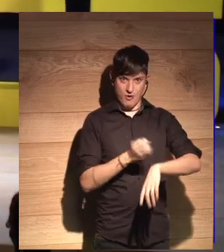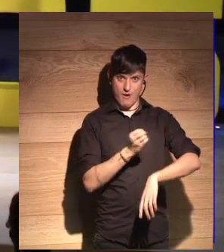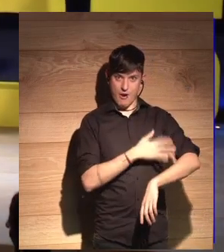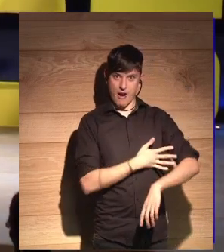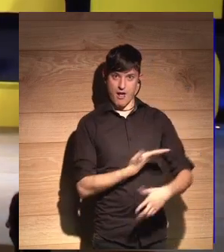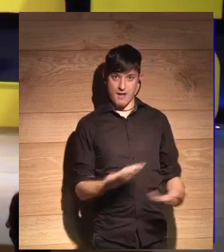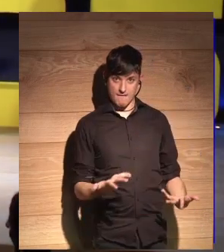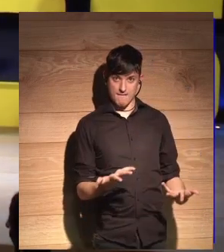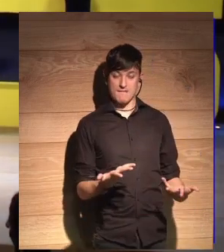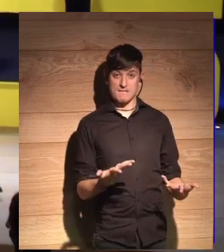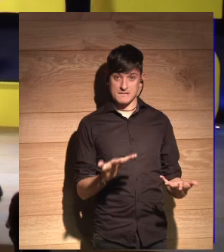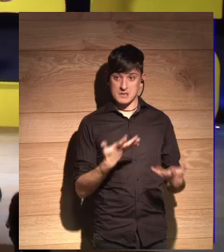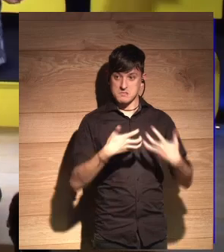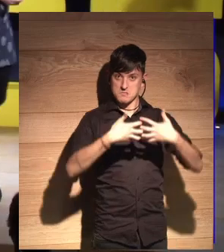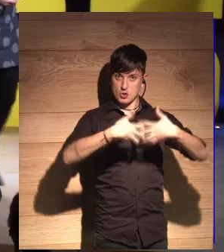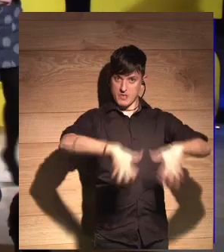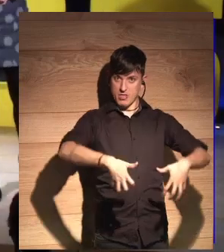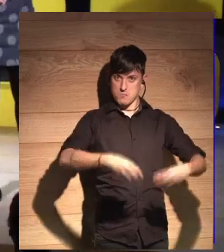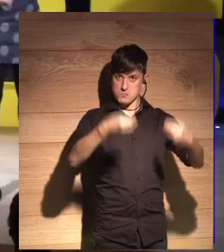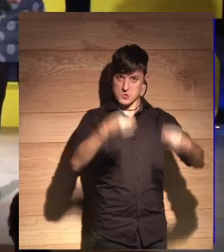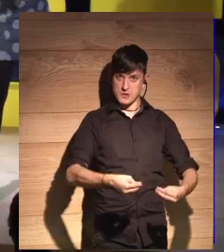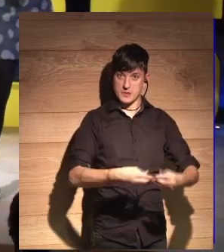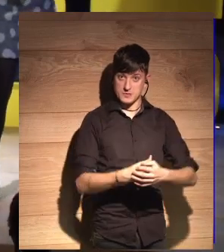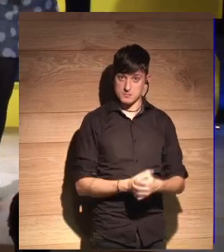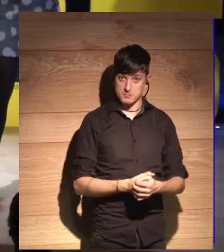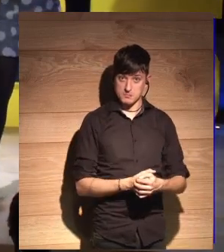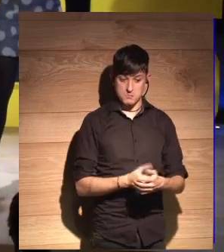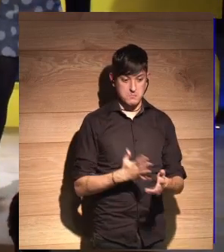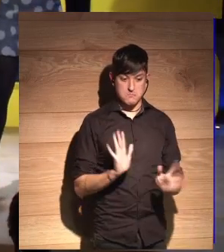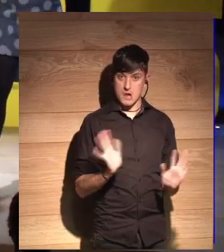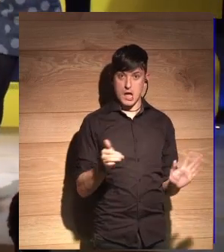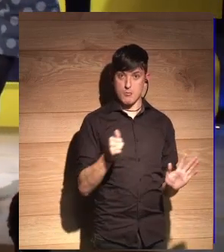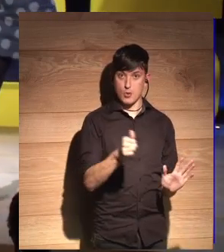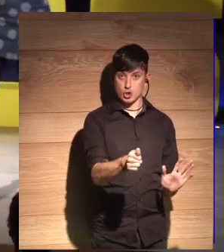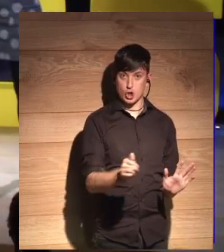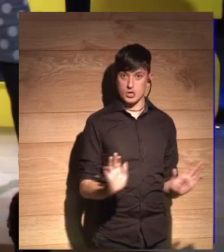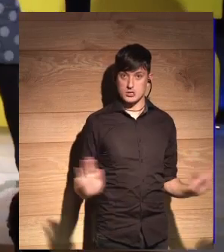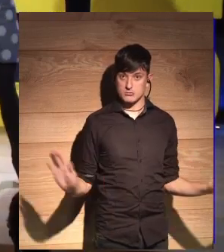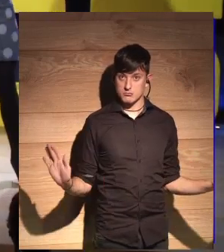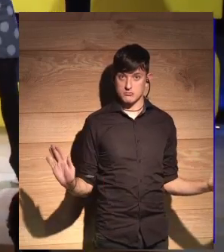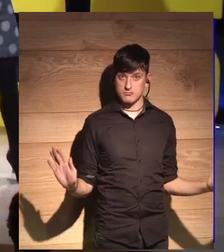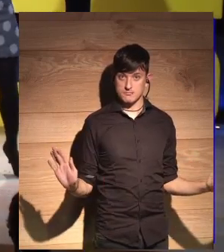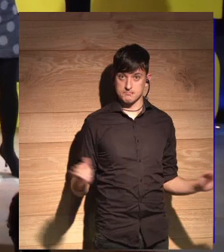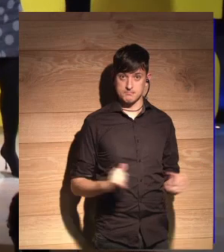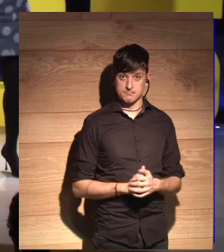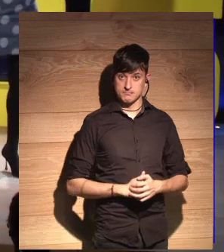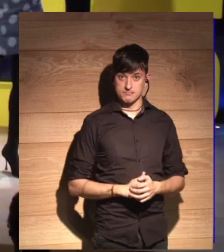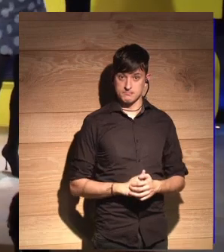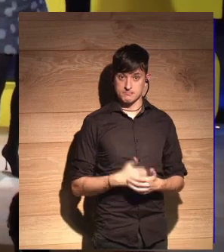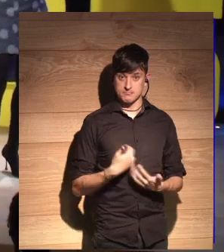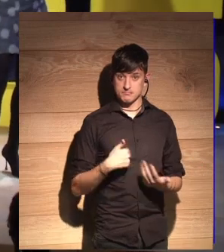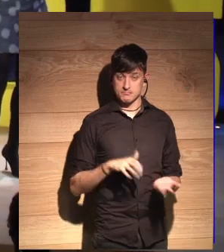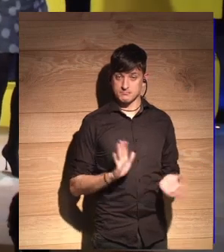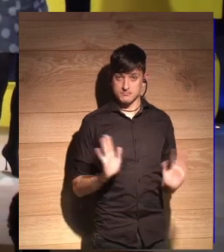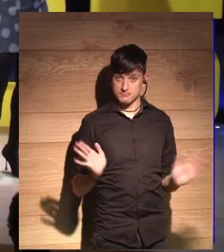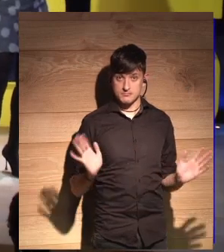We don't notice it that much. We just press the button. It doesn't yell at us too much, but it does call to us